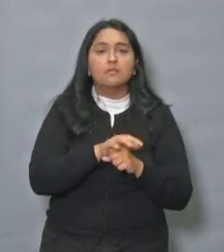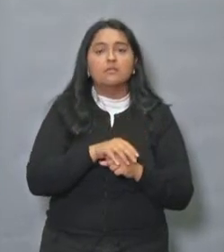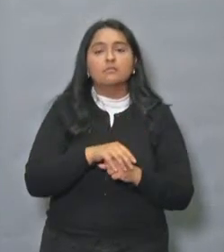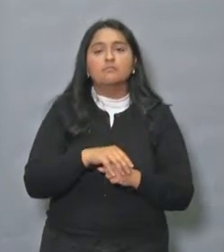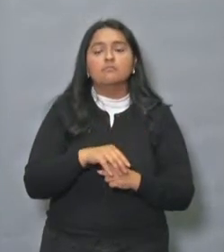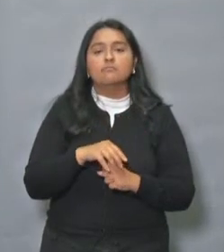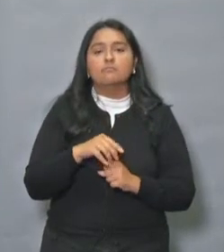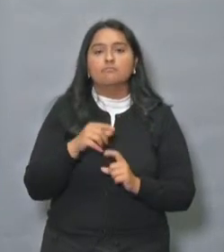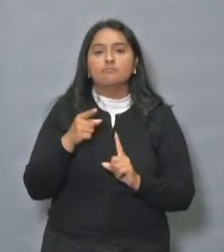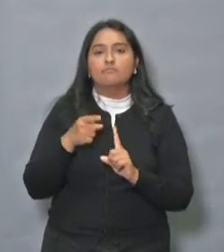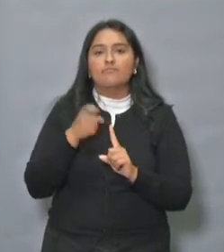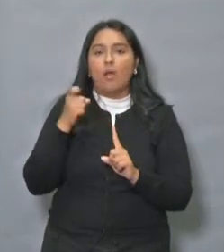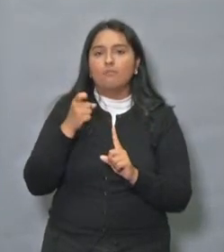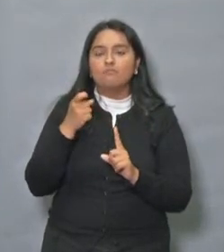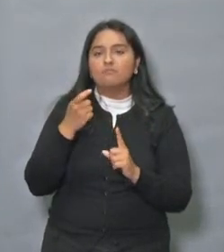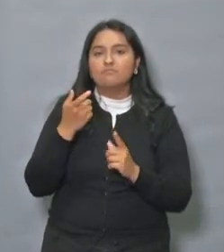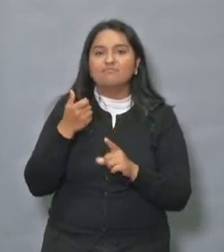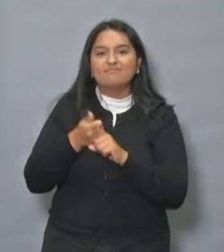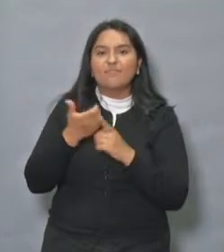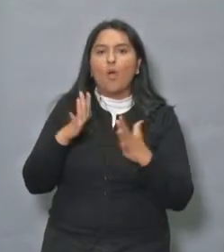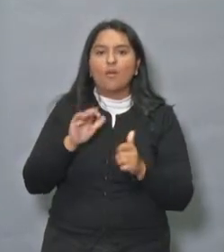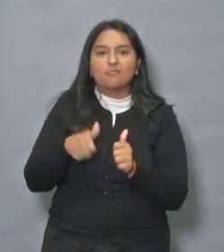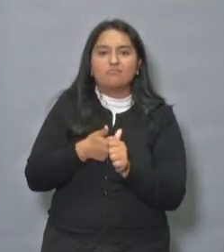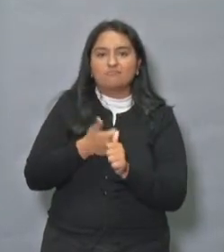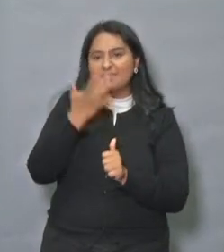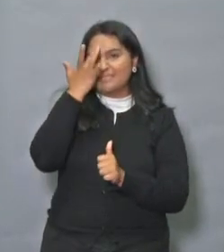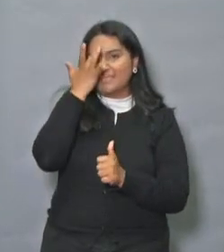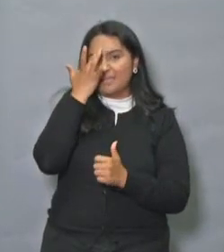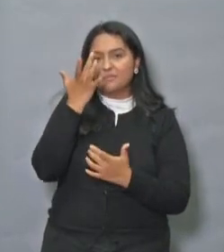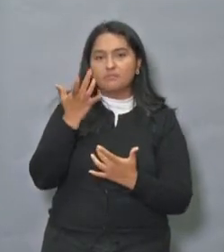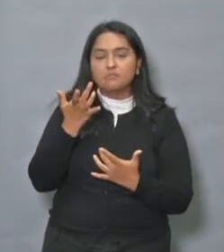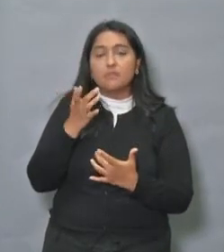padecían de condiciones delicadas de salud. Este número se ha mantenido estable a través